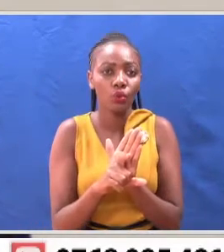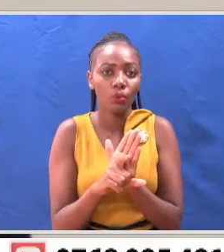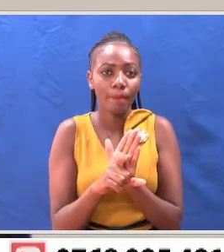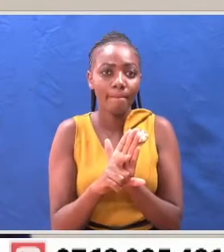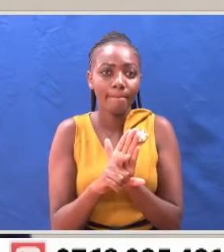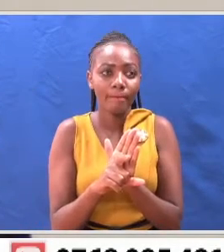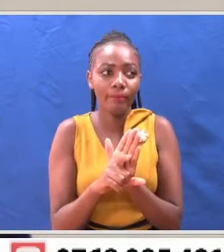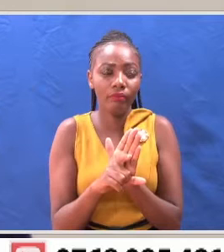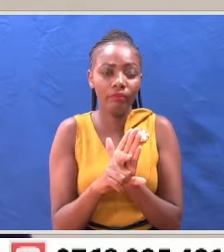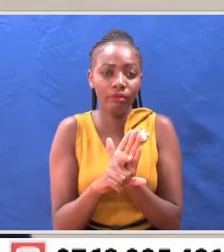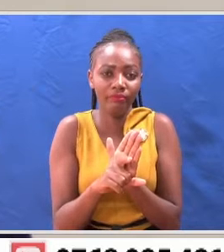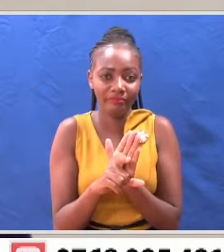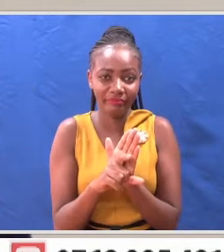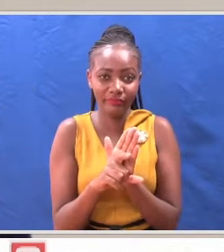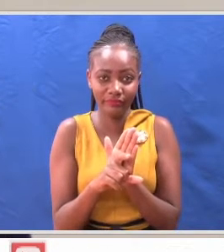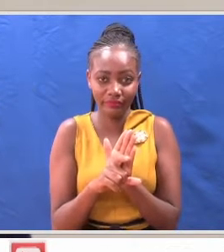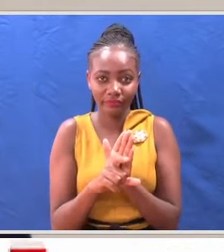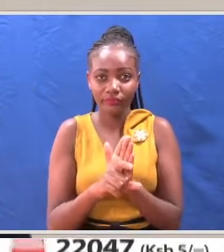has been declared illegal.